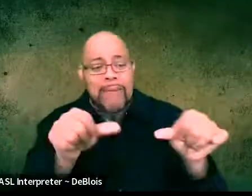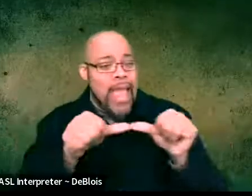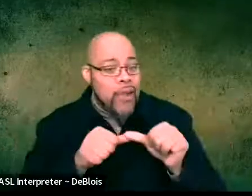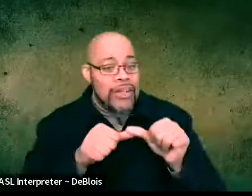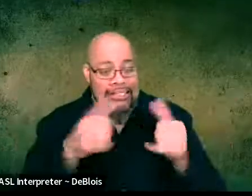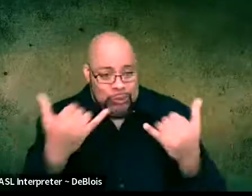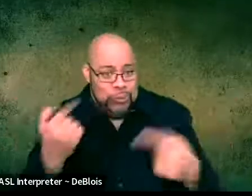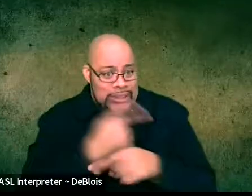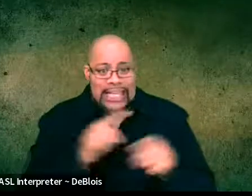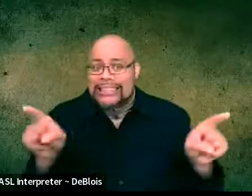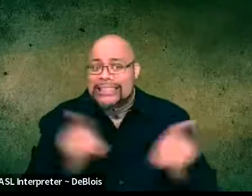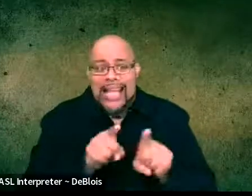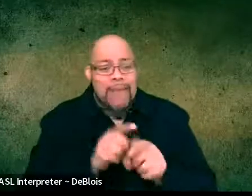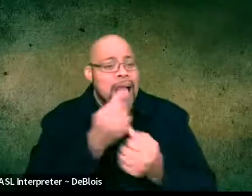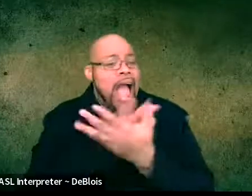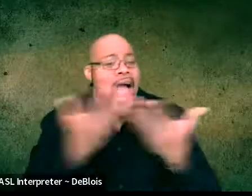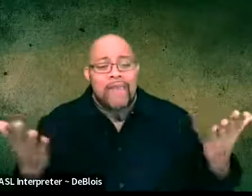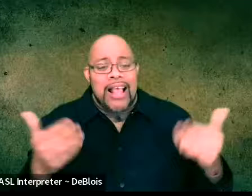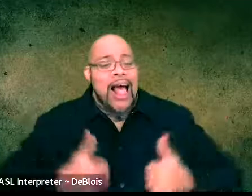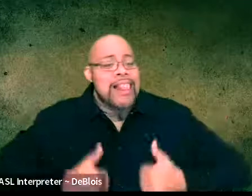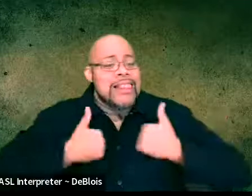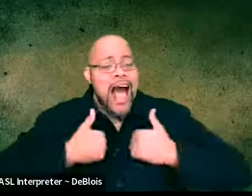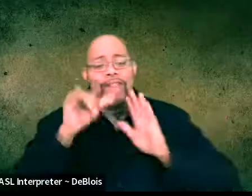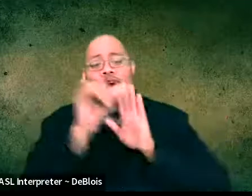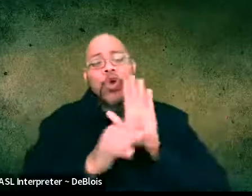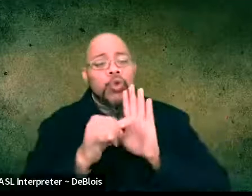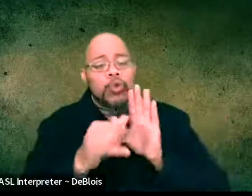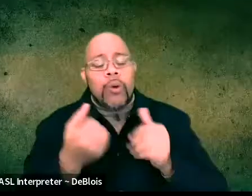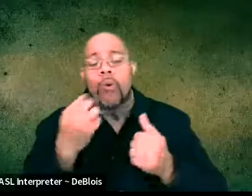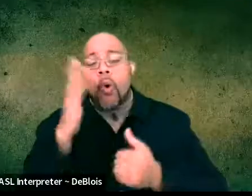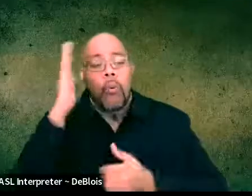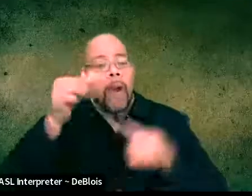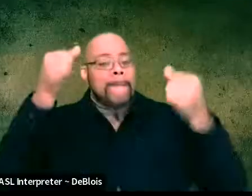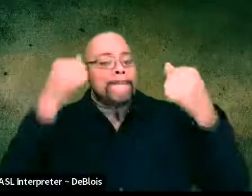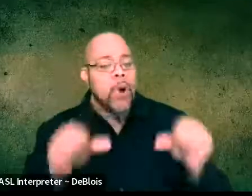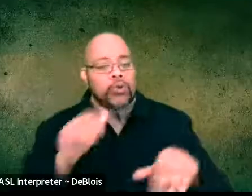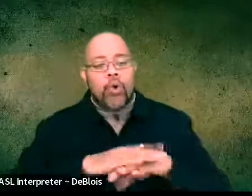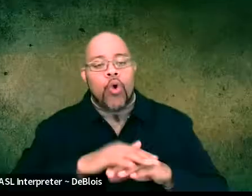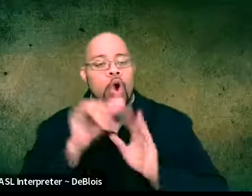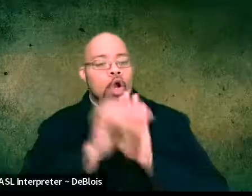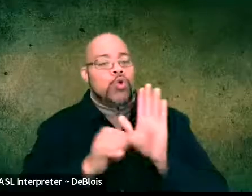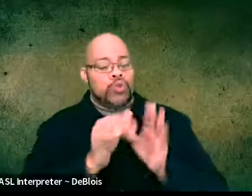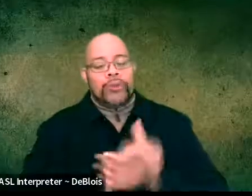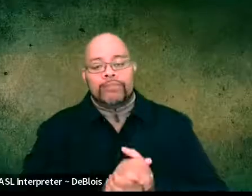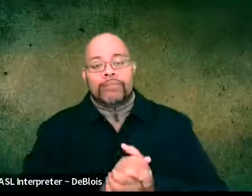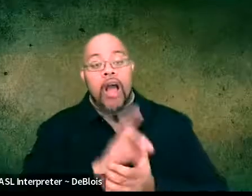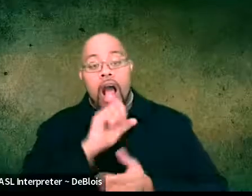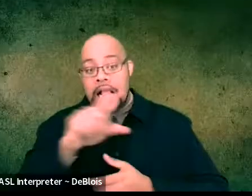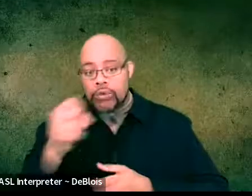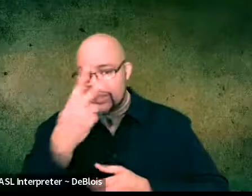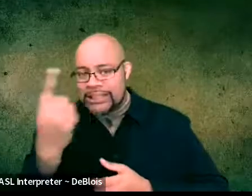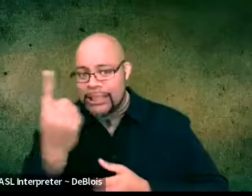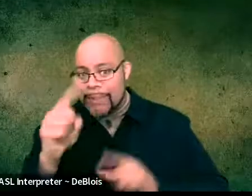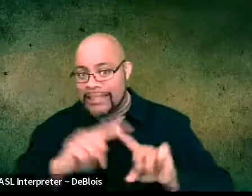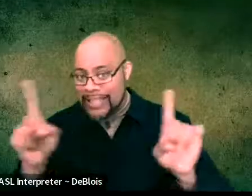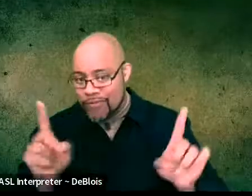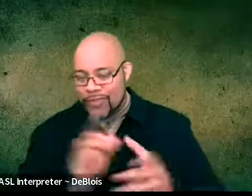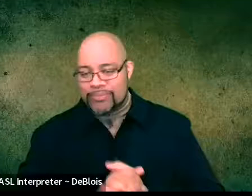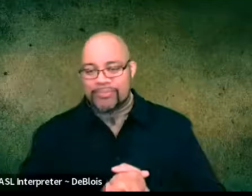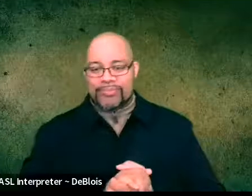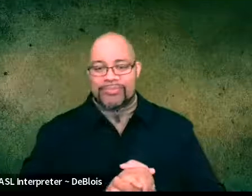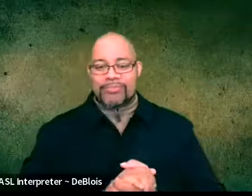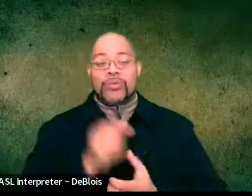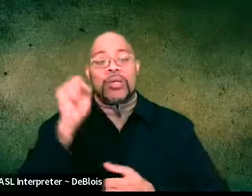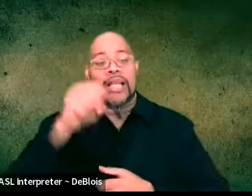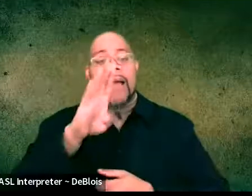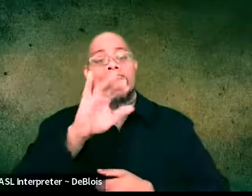came today. Everything is live on our YouTube, or we'll be posting on our YouTube unless you see something different. So